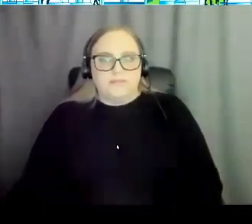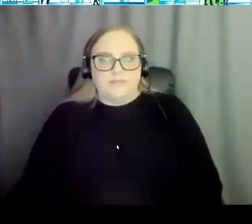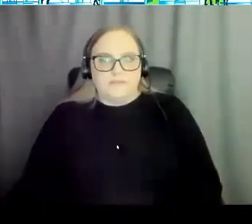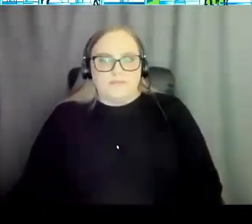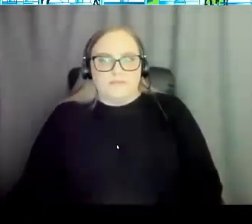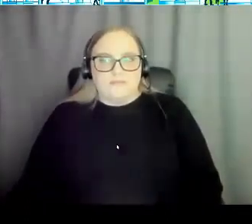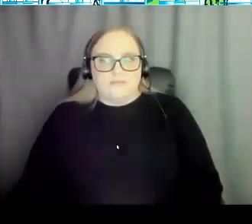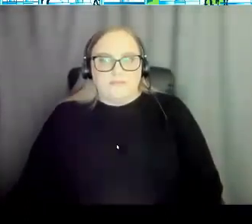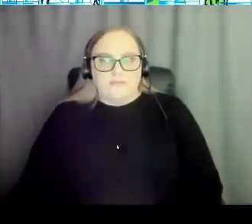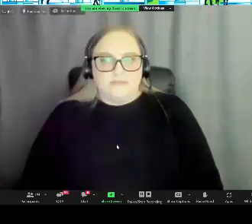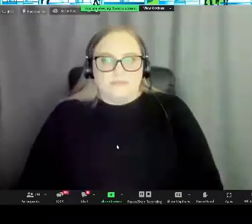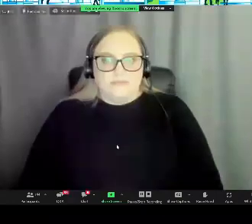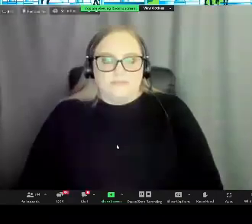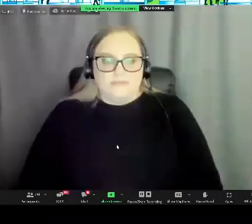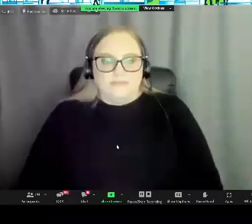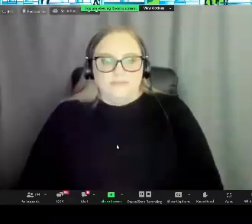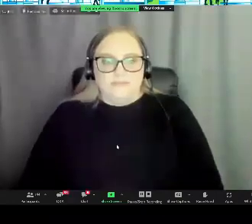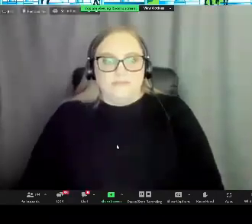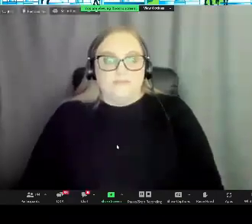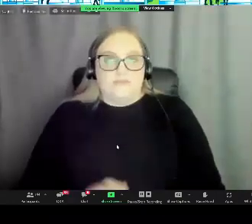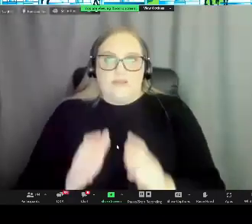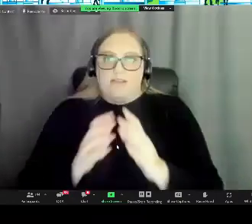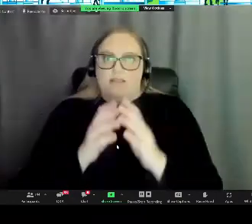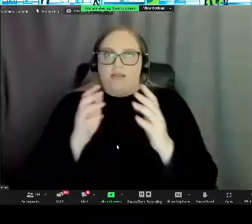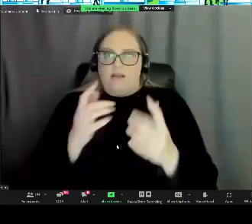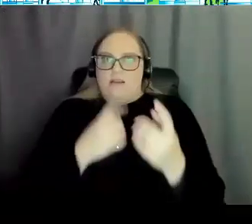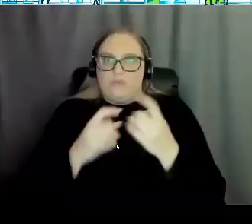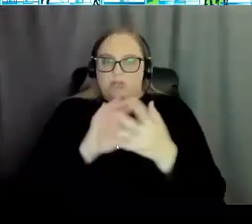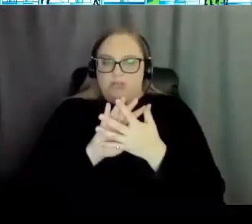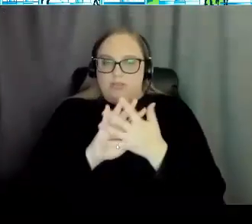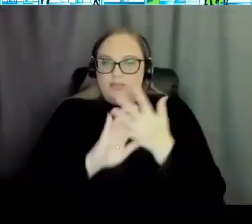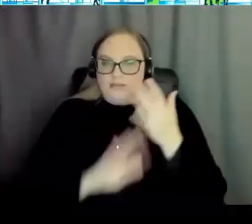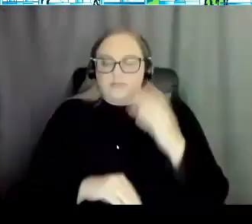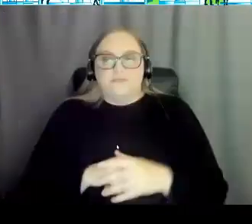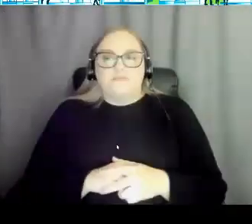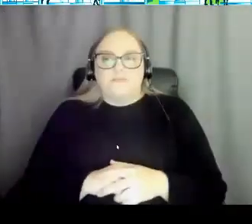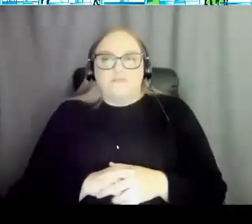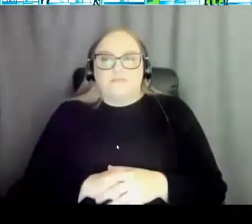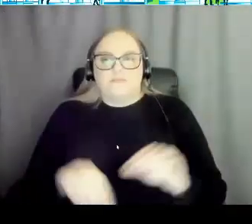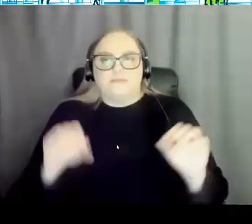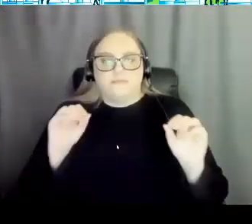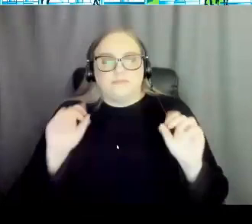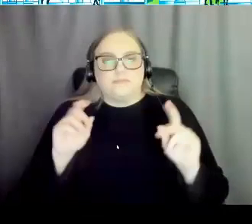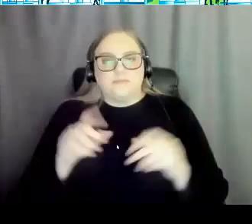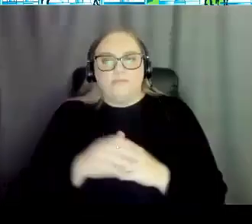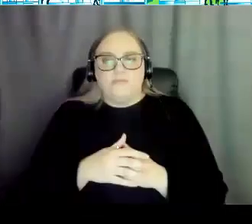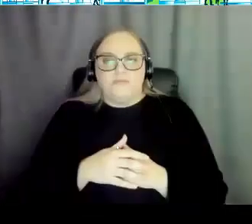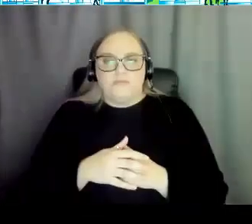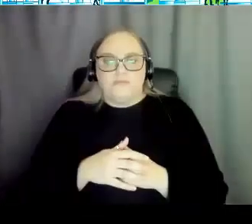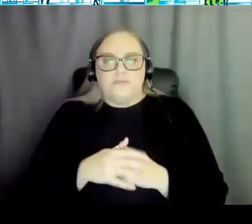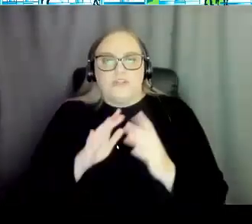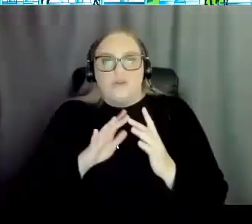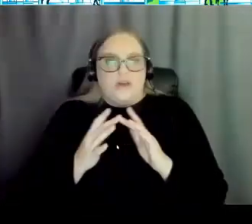Excellent. All right, we have a lot of questions up here coming in. So, okay, so one online audience member